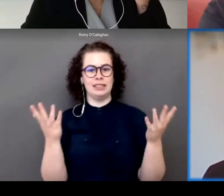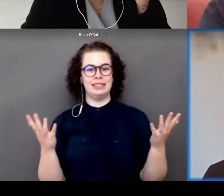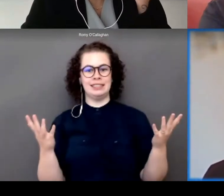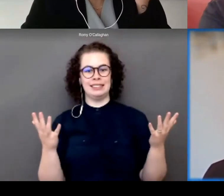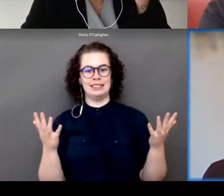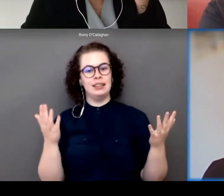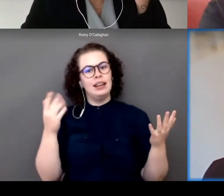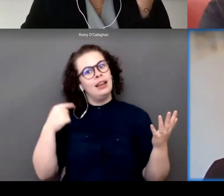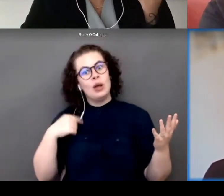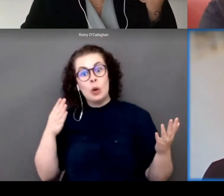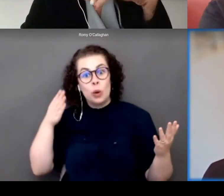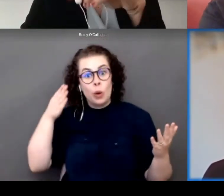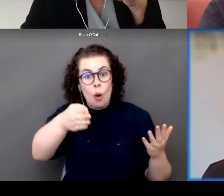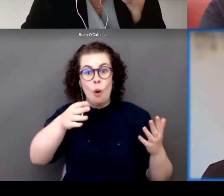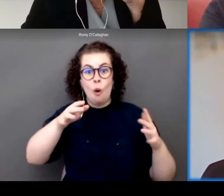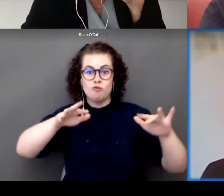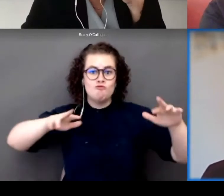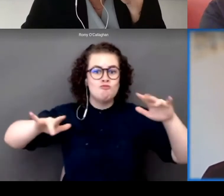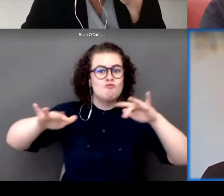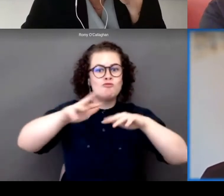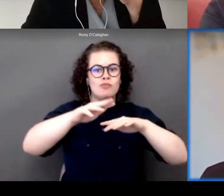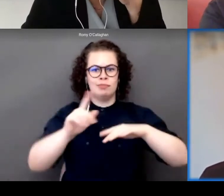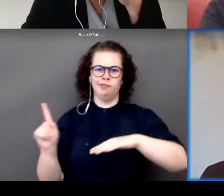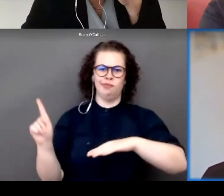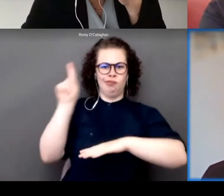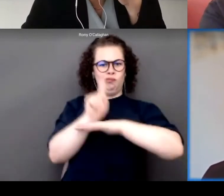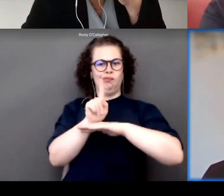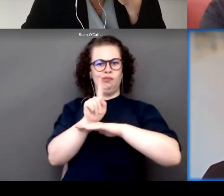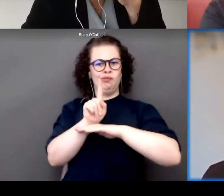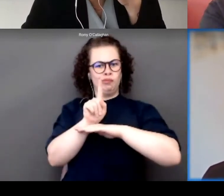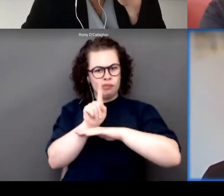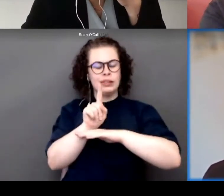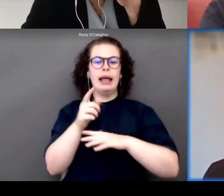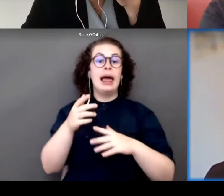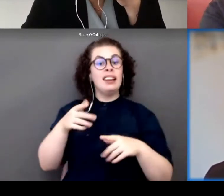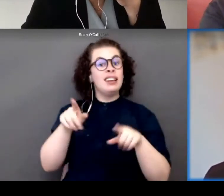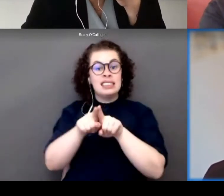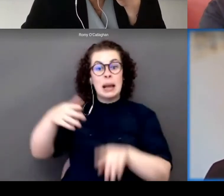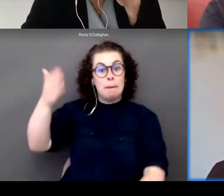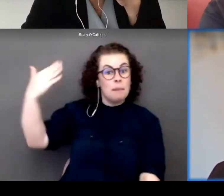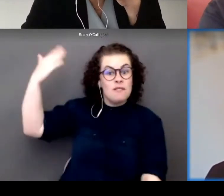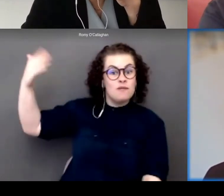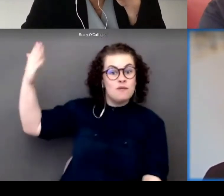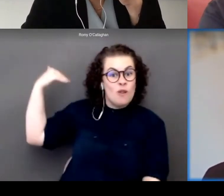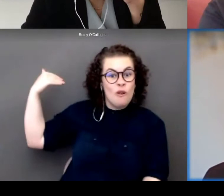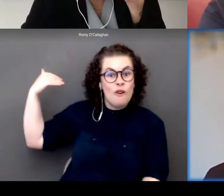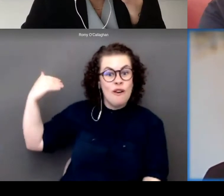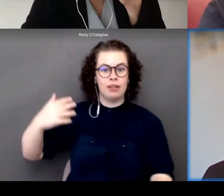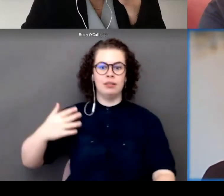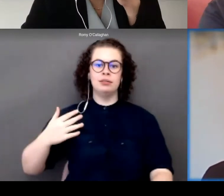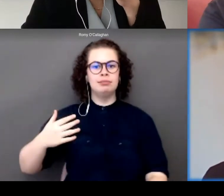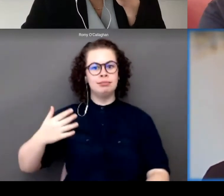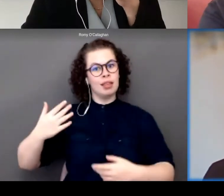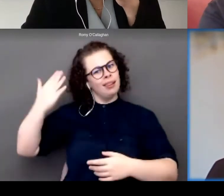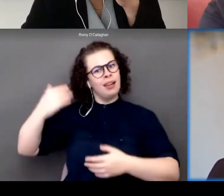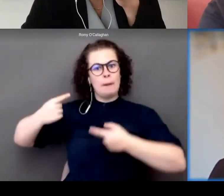Rossini, which was a space rediscovered by the common political action